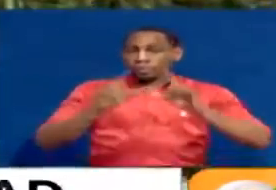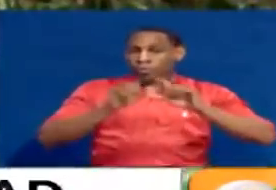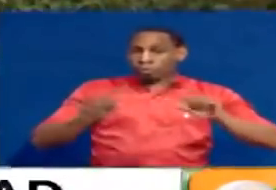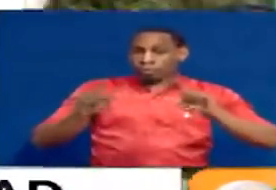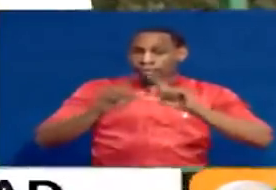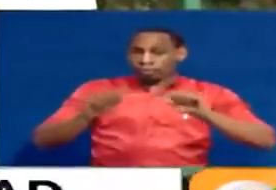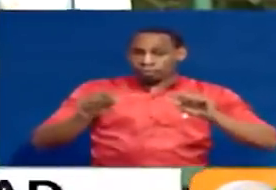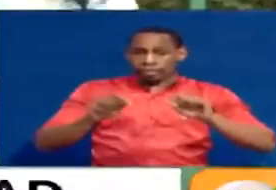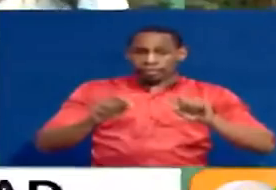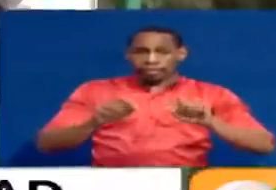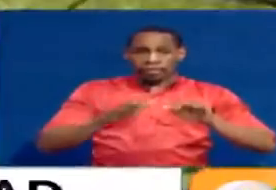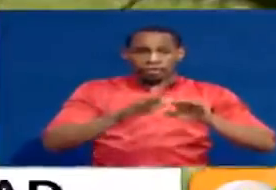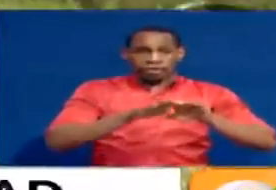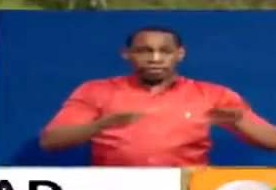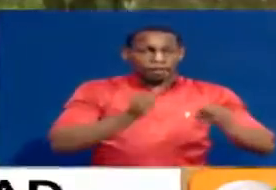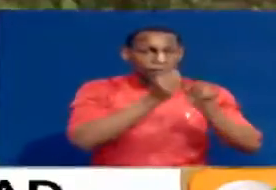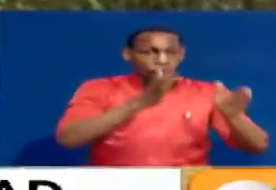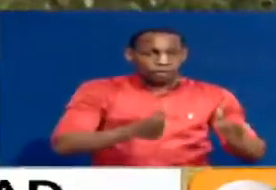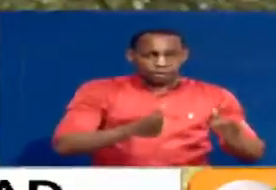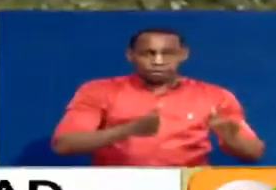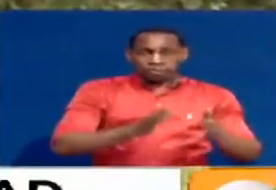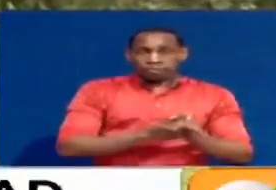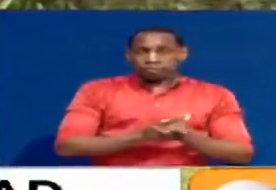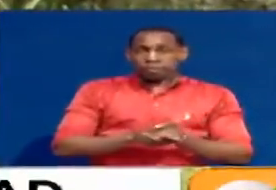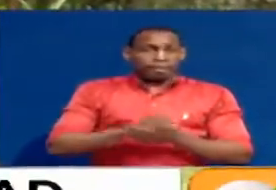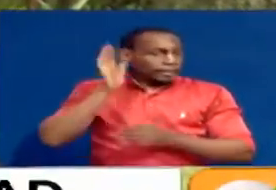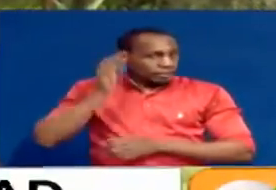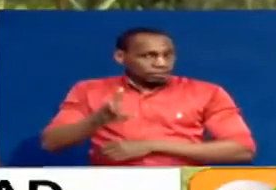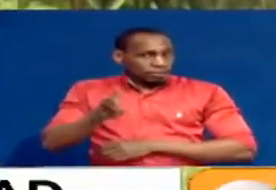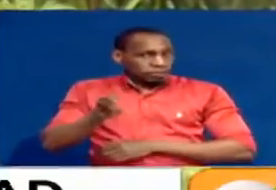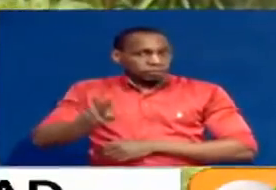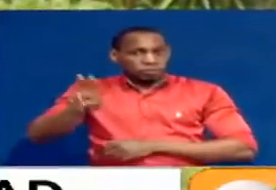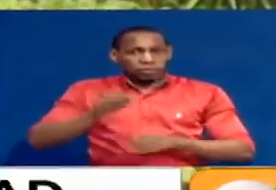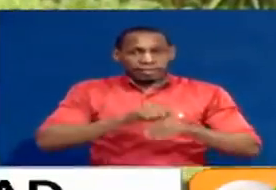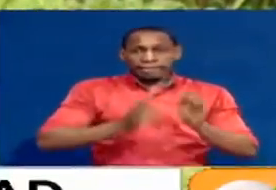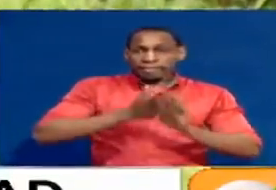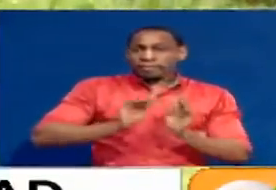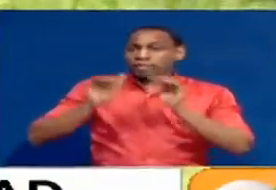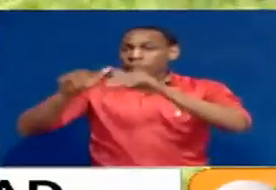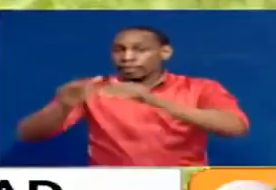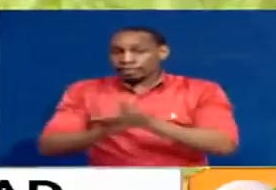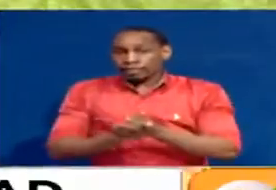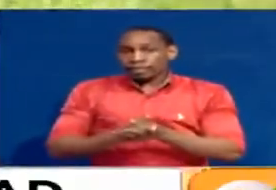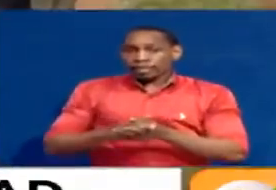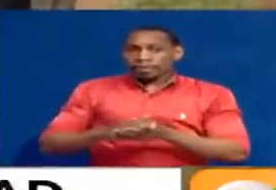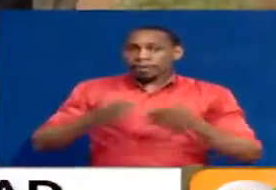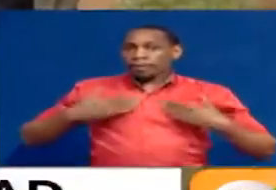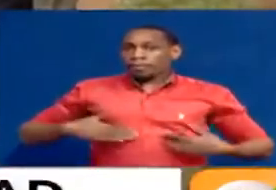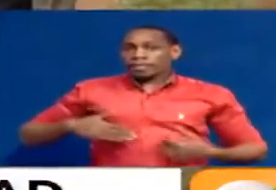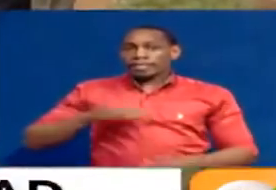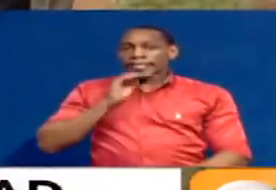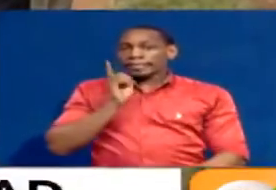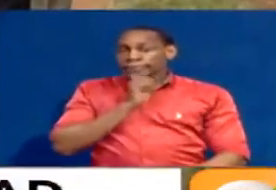According to Stutchburry's farm workers, they were startled by at least two gunshots. On rushing to the scene, Stutchburry's lifeless